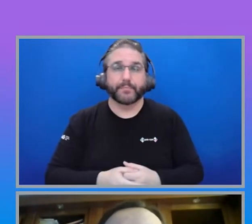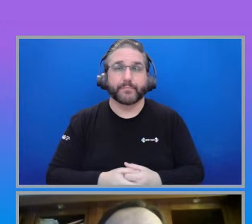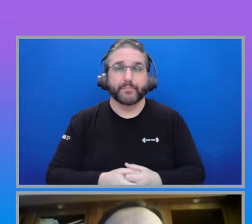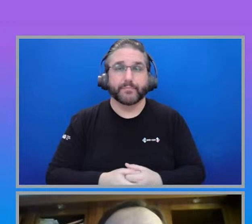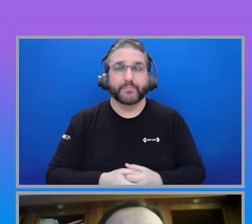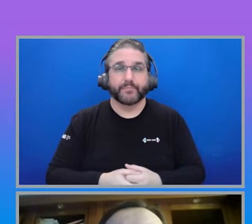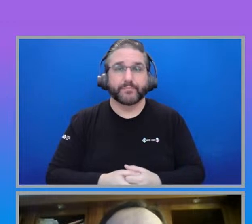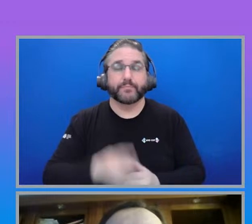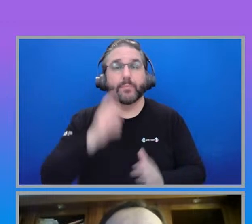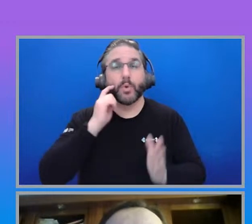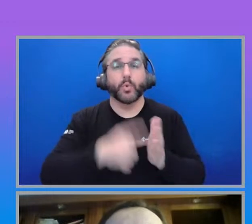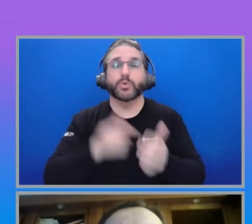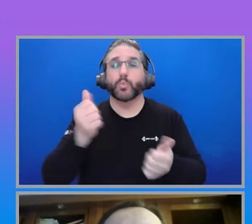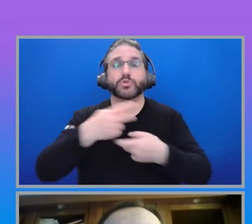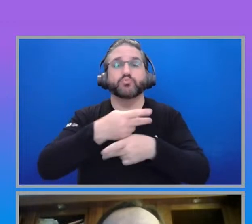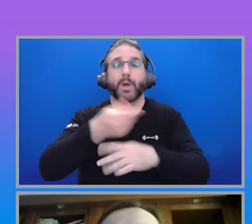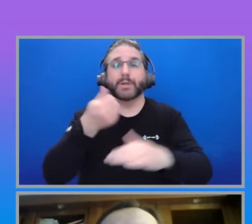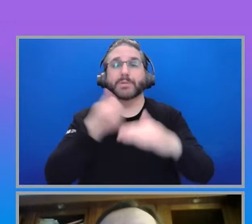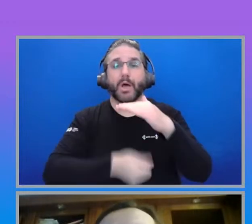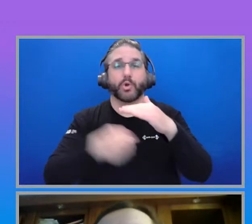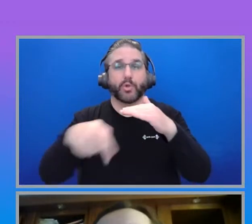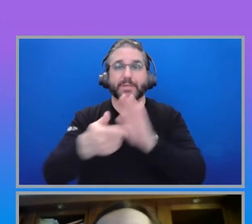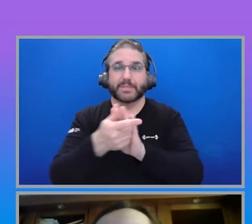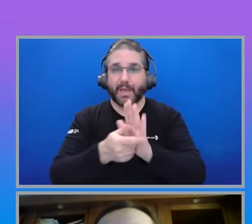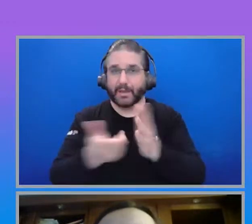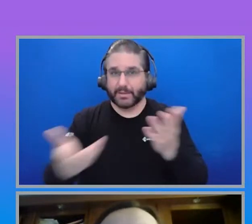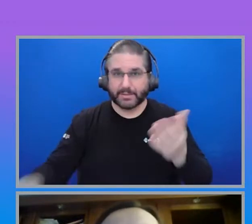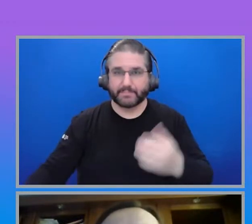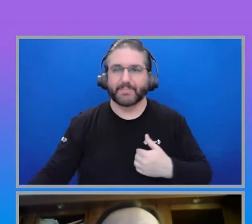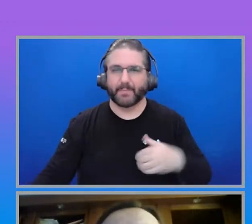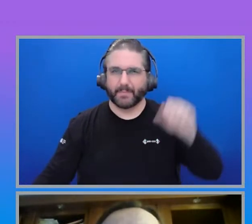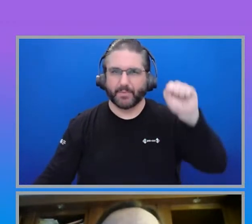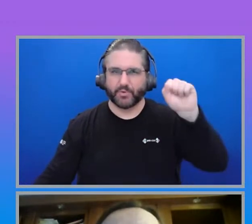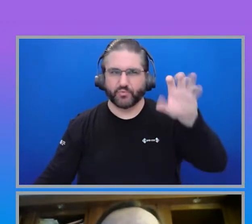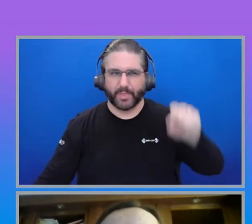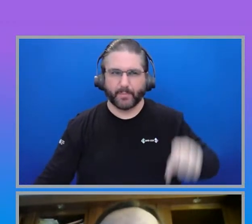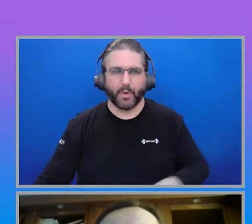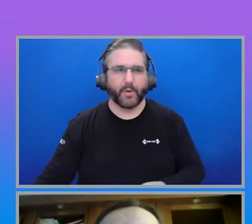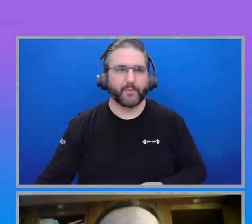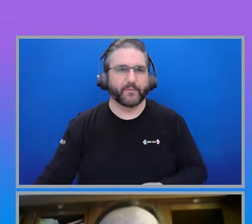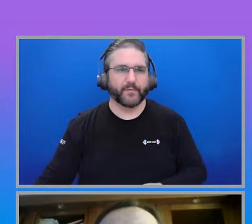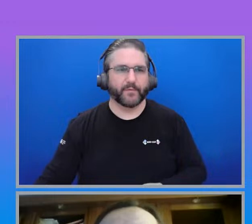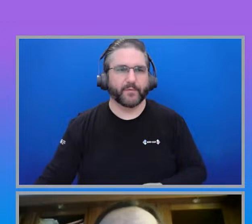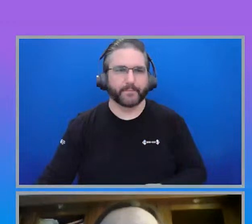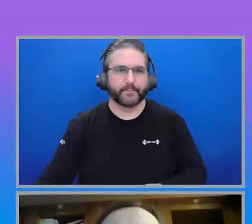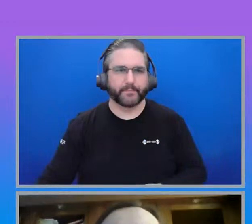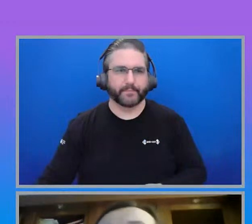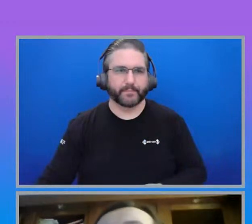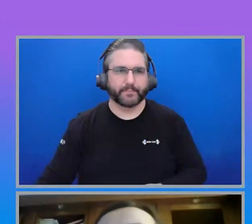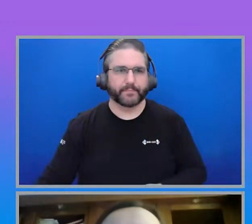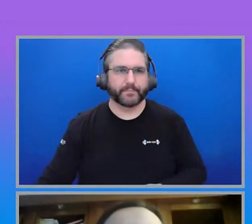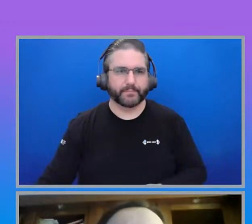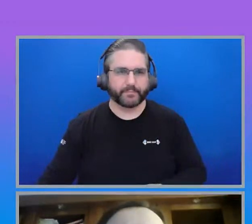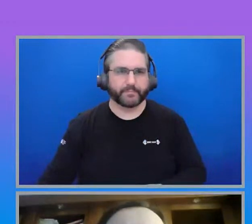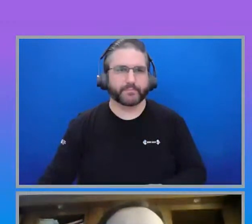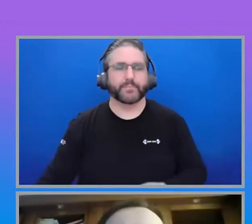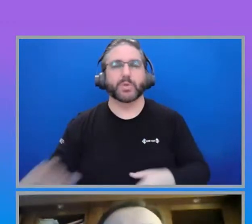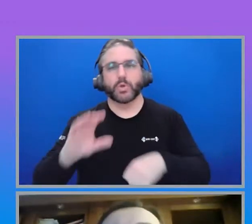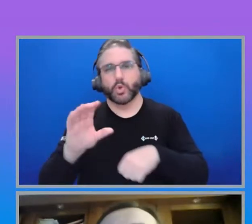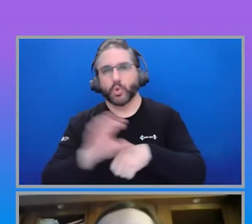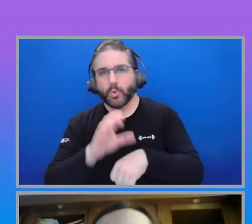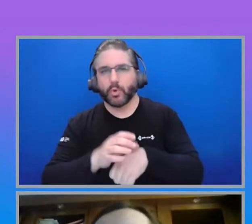of the Act. I will read them. It's basically computers, general computer hardwares and their operating